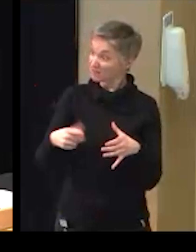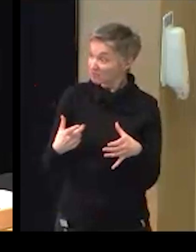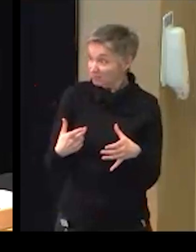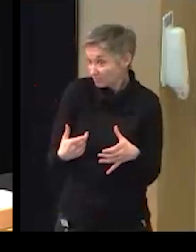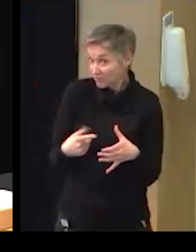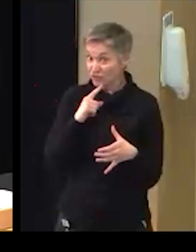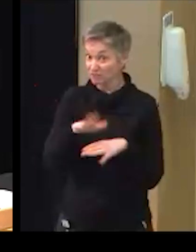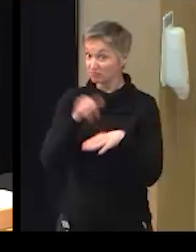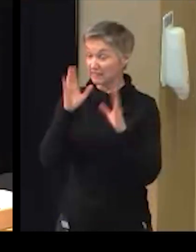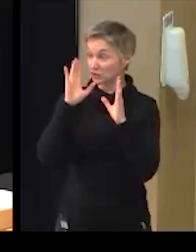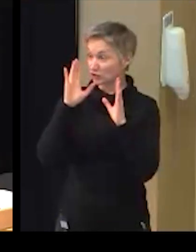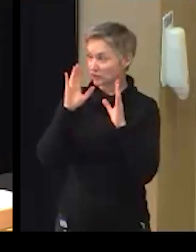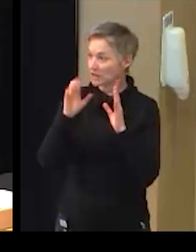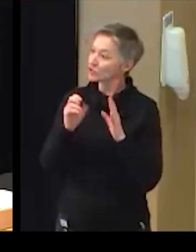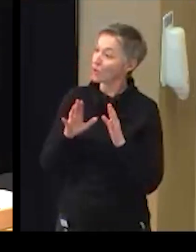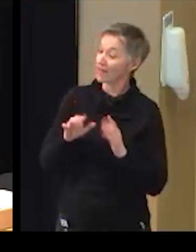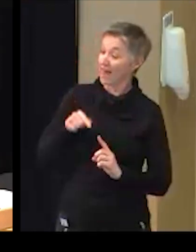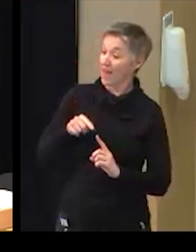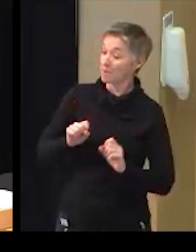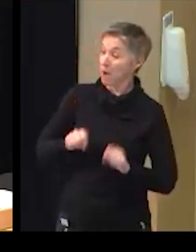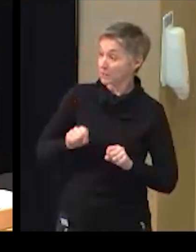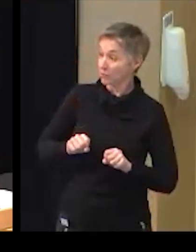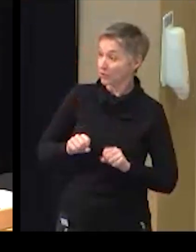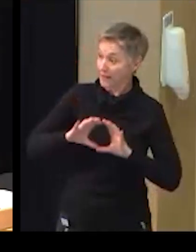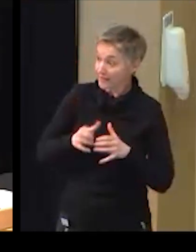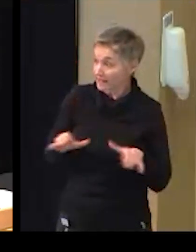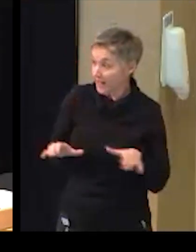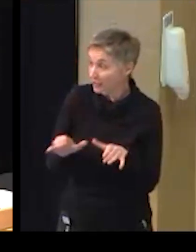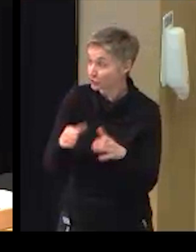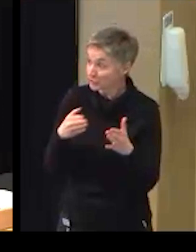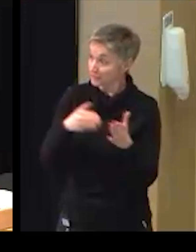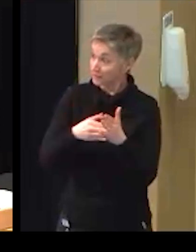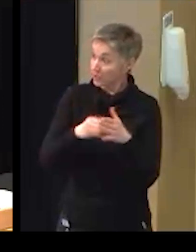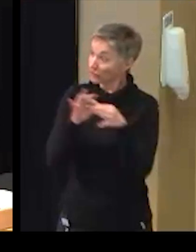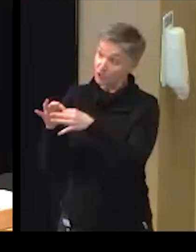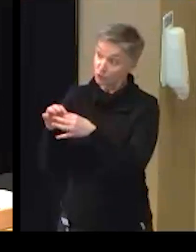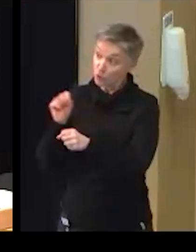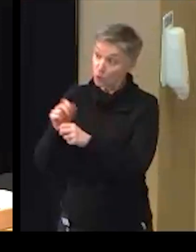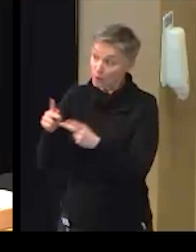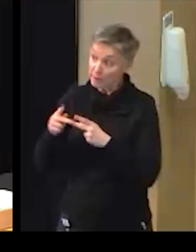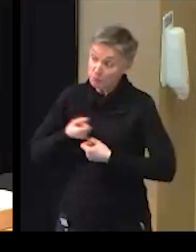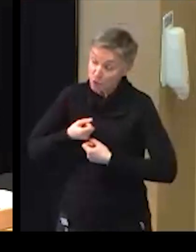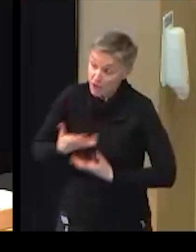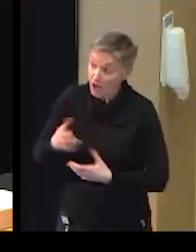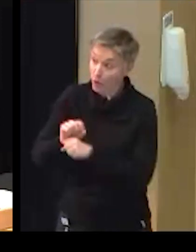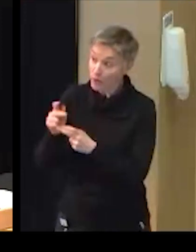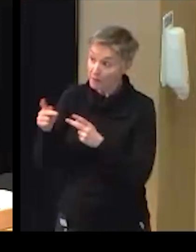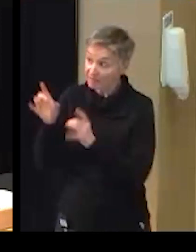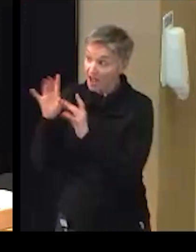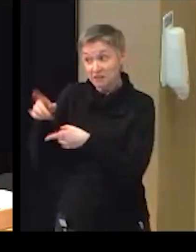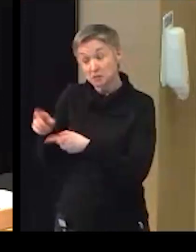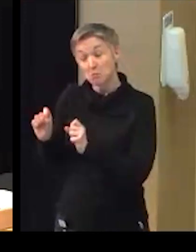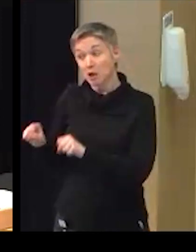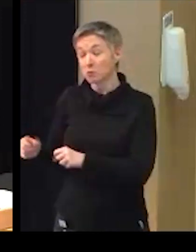for this kind of class action in workplace burnout and violence is there. It